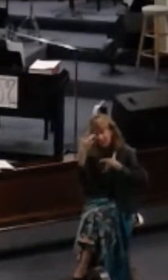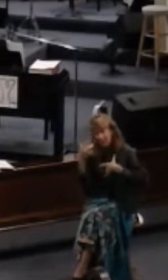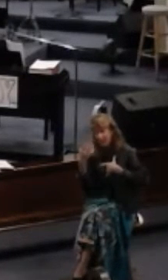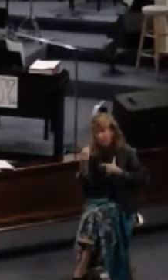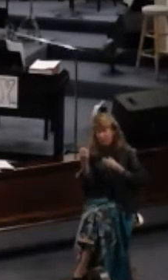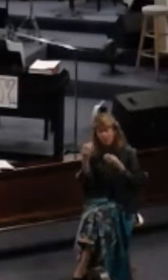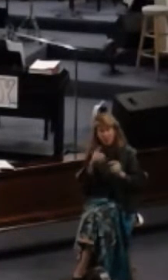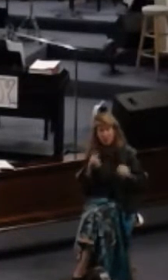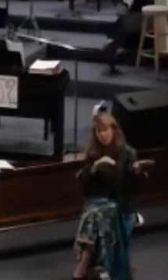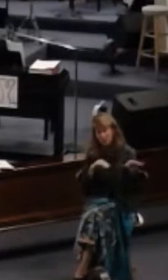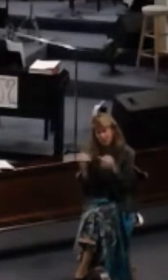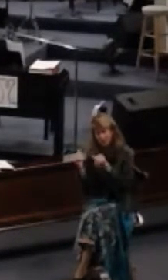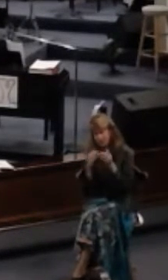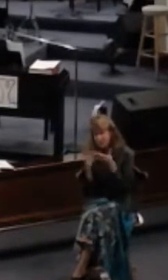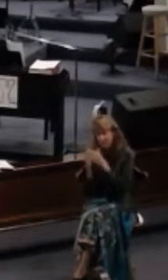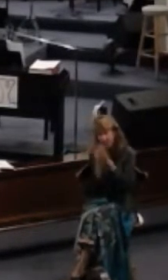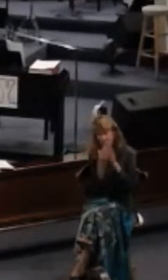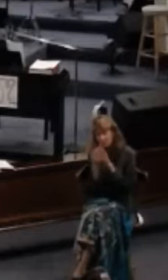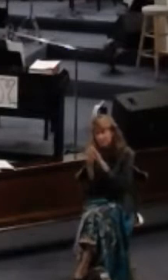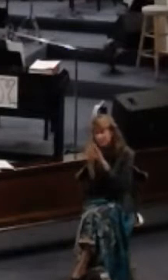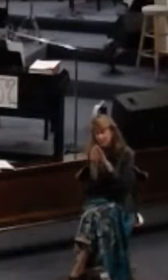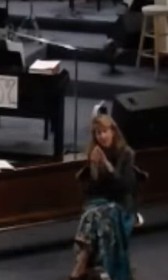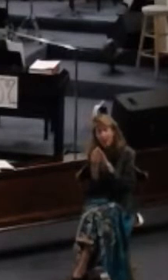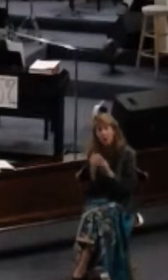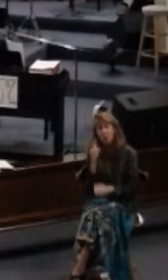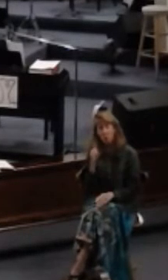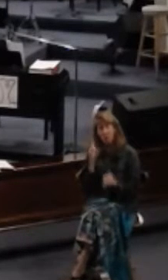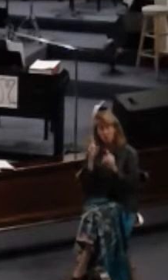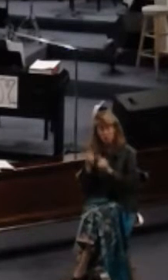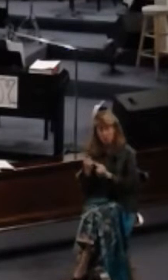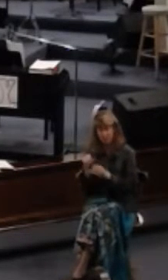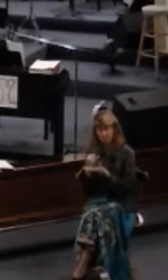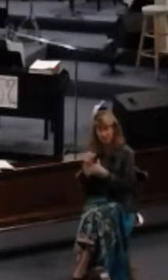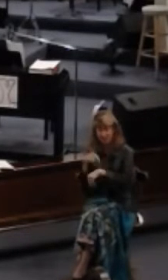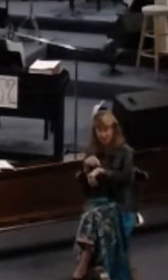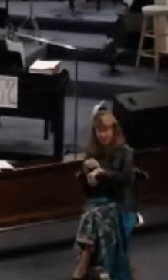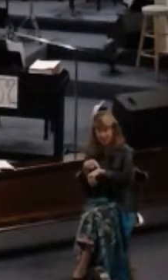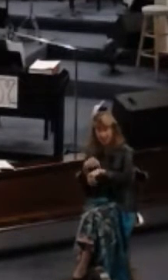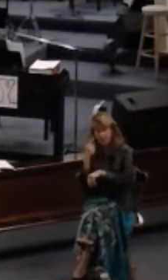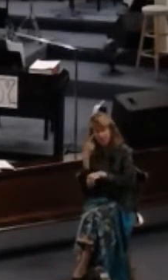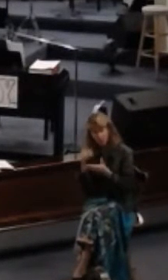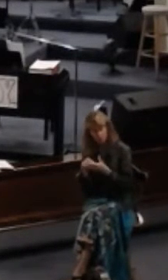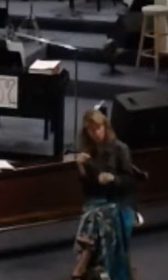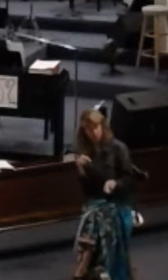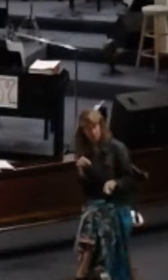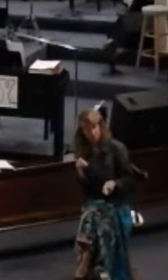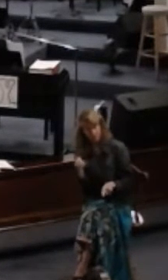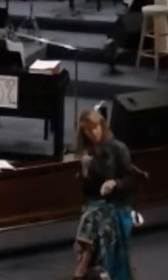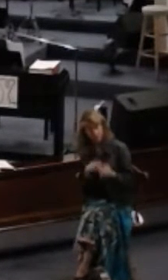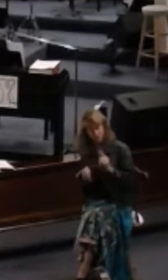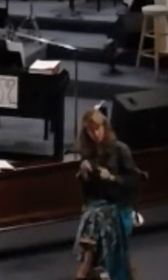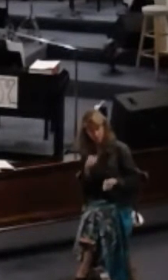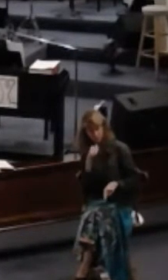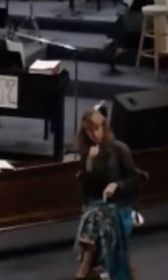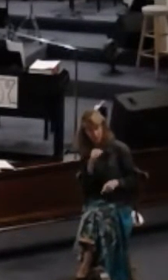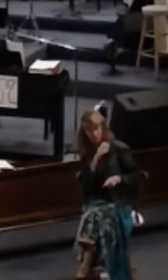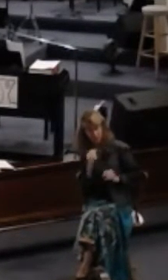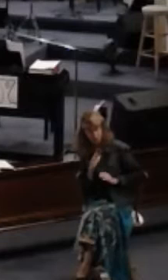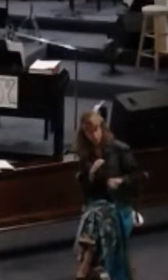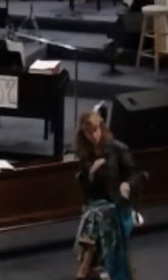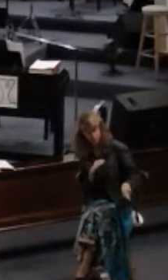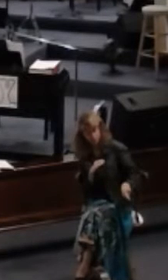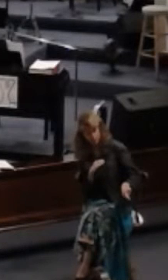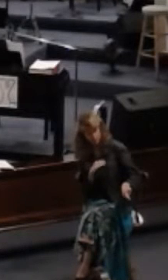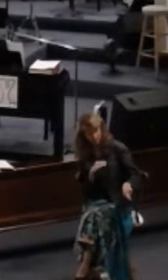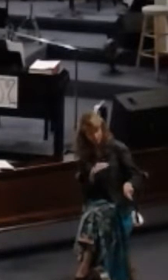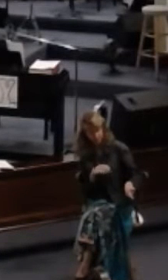town. One person of that day noted that the non-Christians, those who were not Christians, deserted those who began